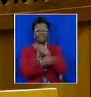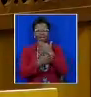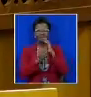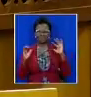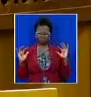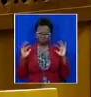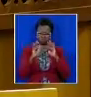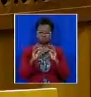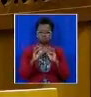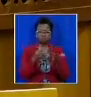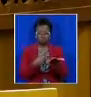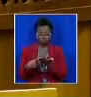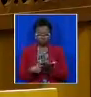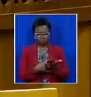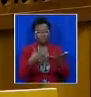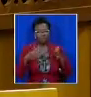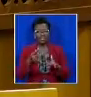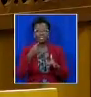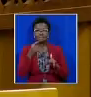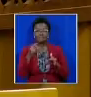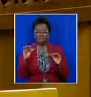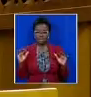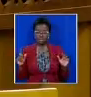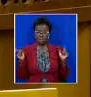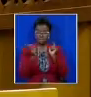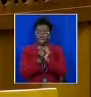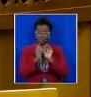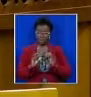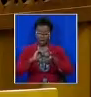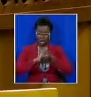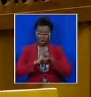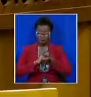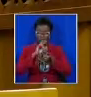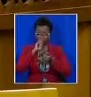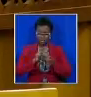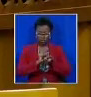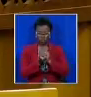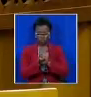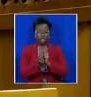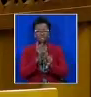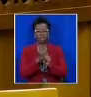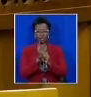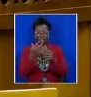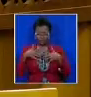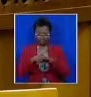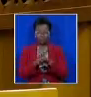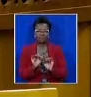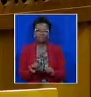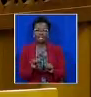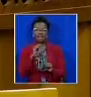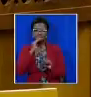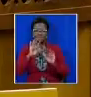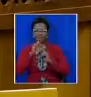we have taken the view that these accords should be viewed and implemented as part of an